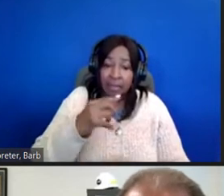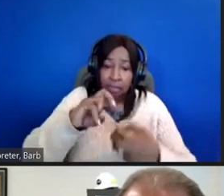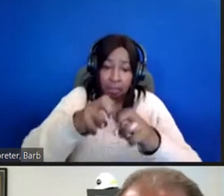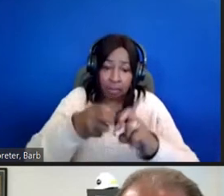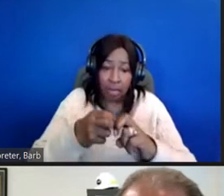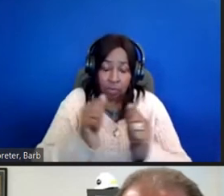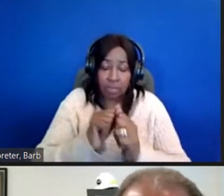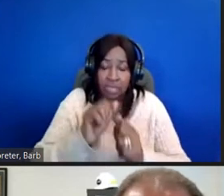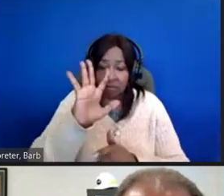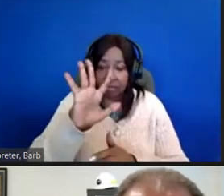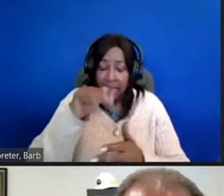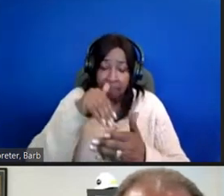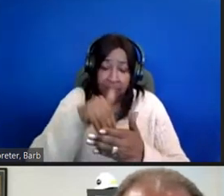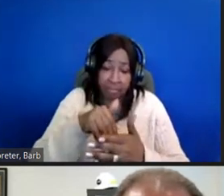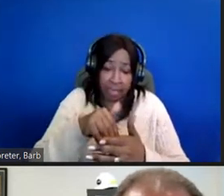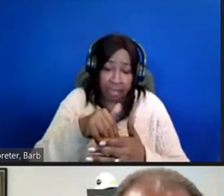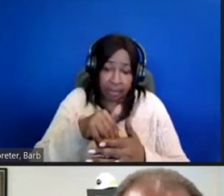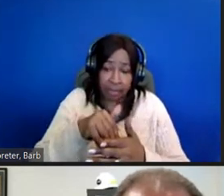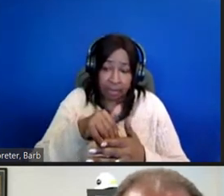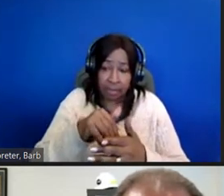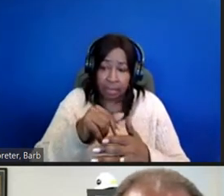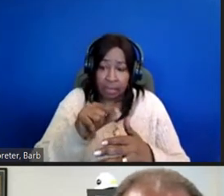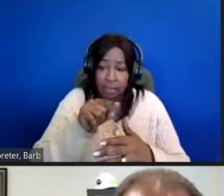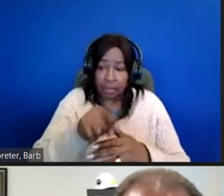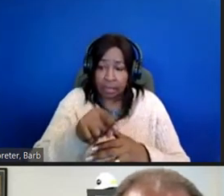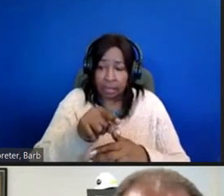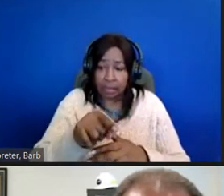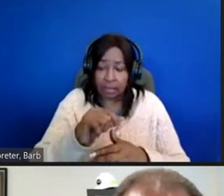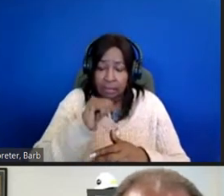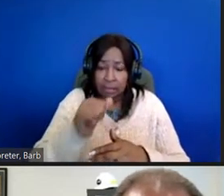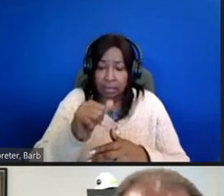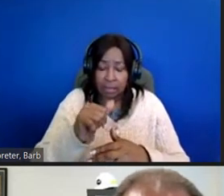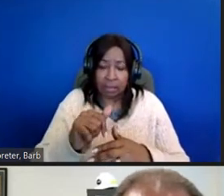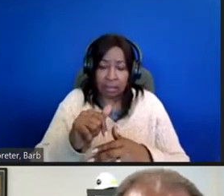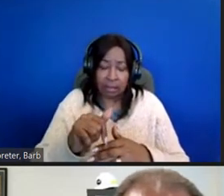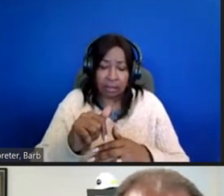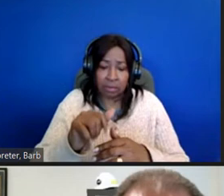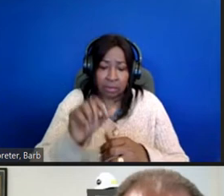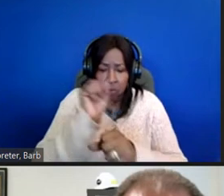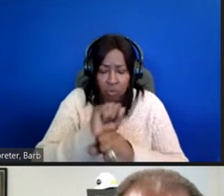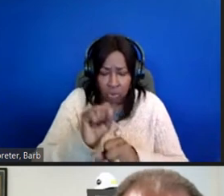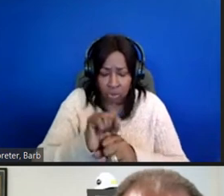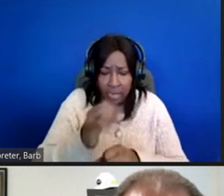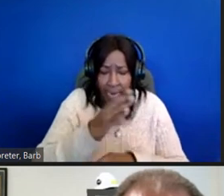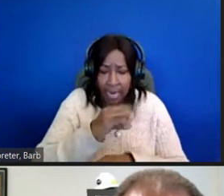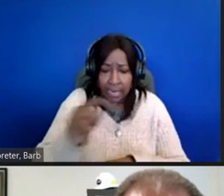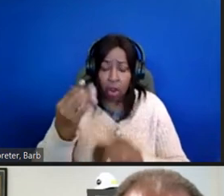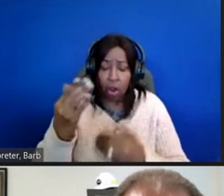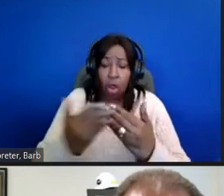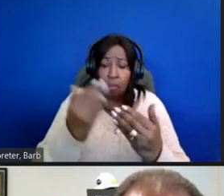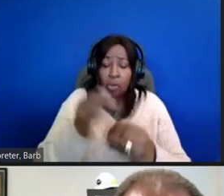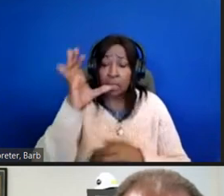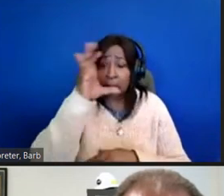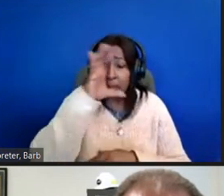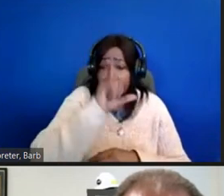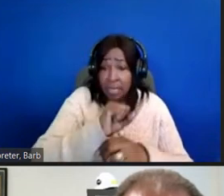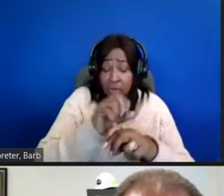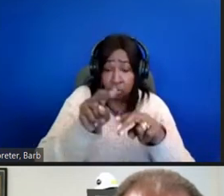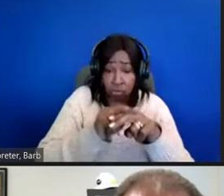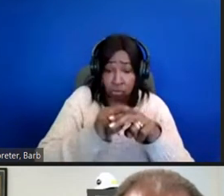series rail cars not kneeling to the level, and him almost missing the train.